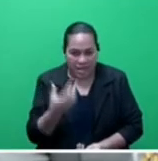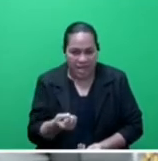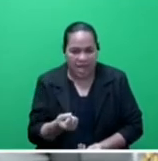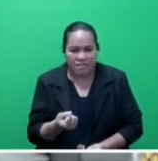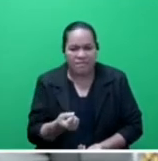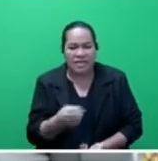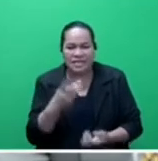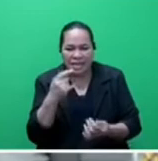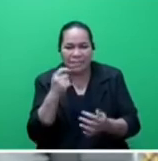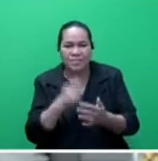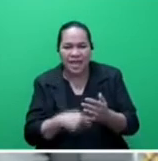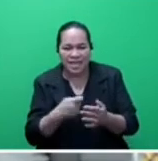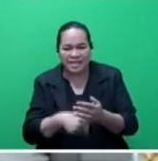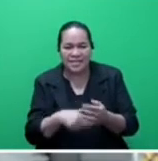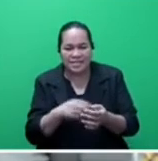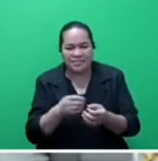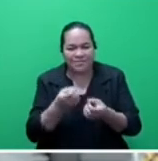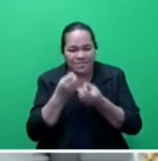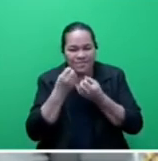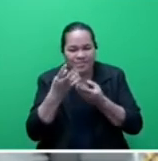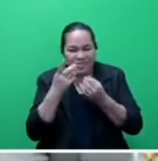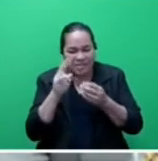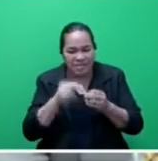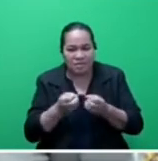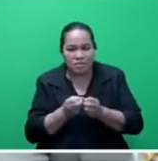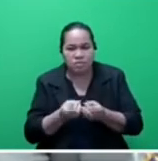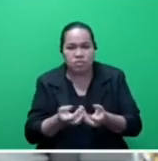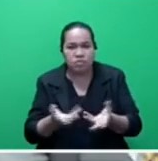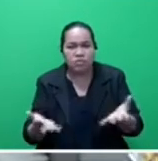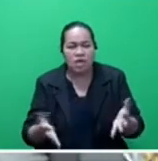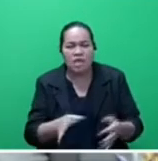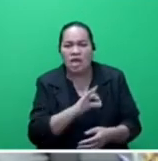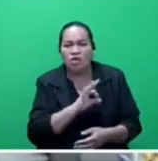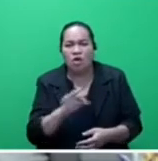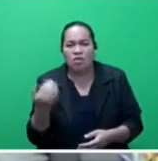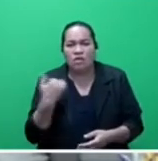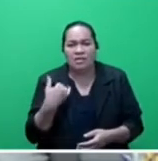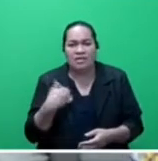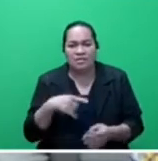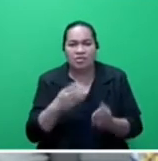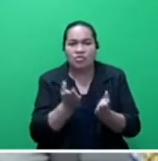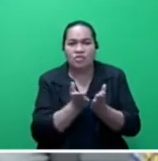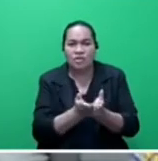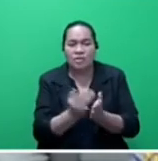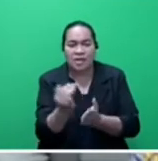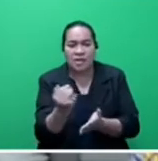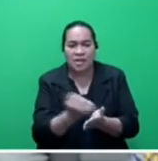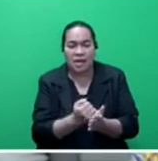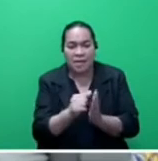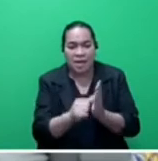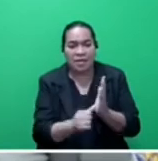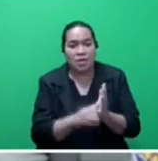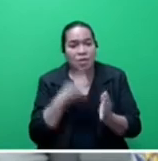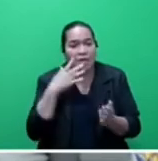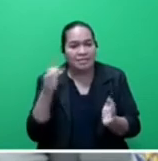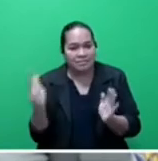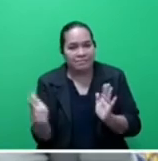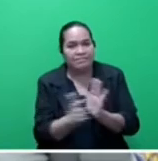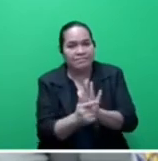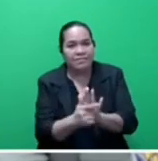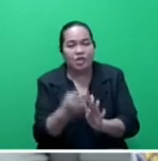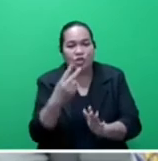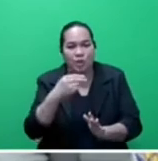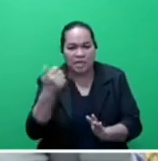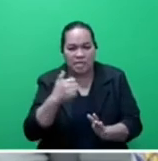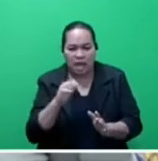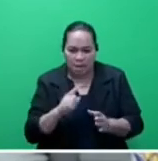to be gazetted. The Non-Resident International Shipping Income Act was legislated in 2016, yet today